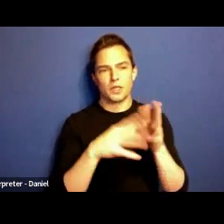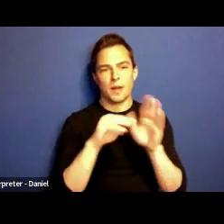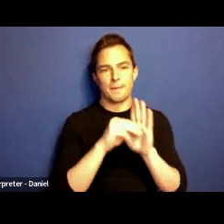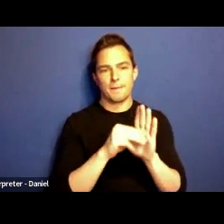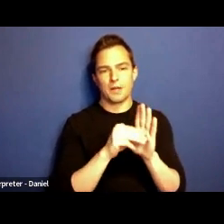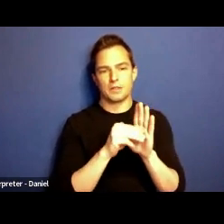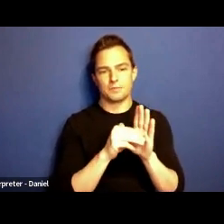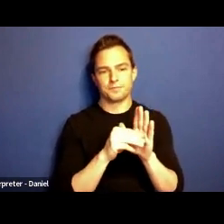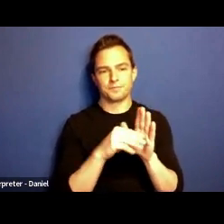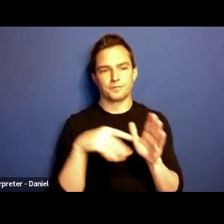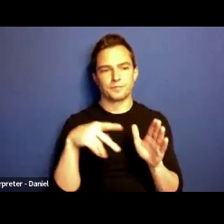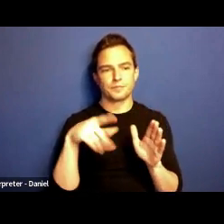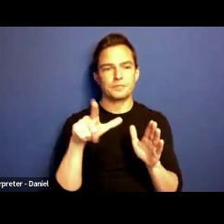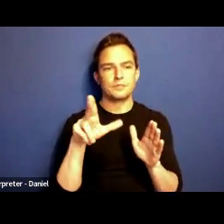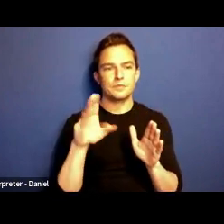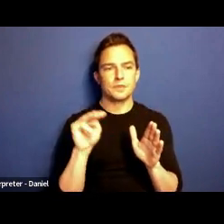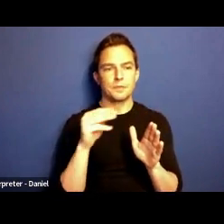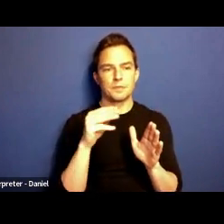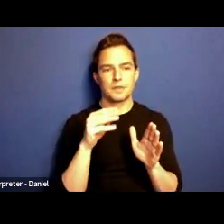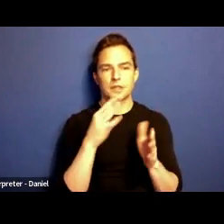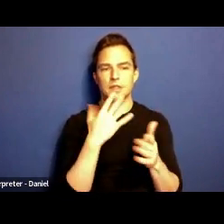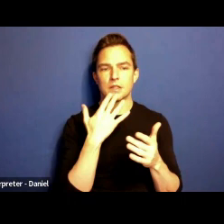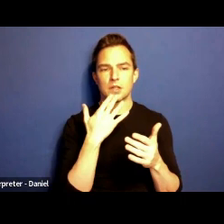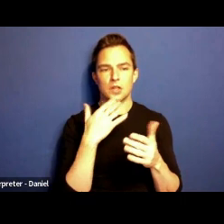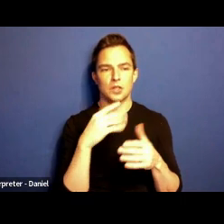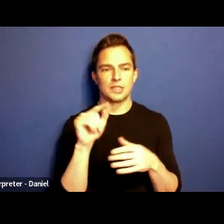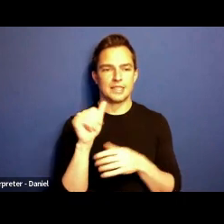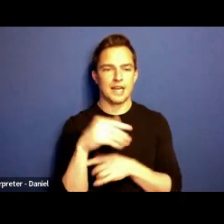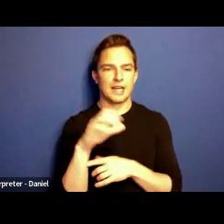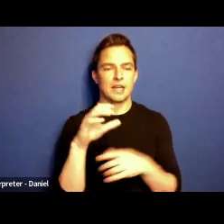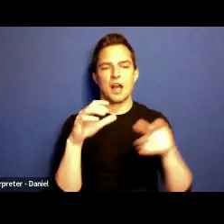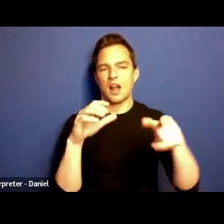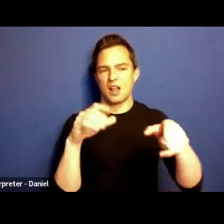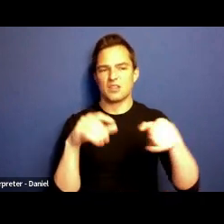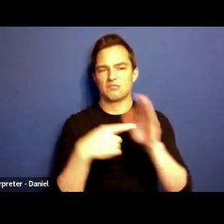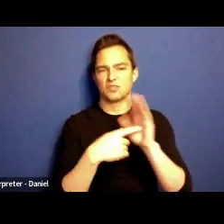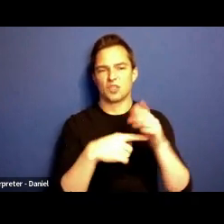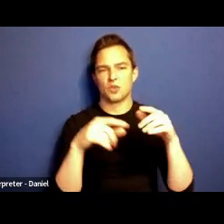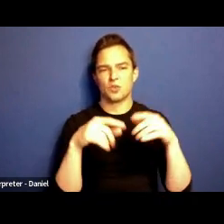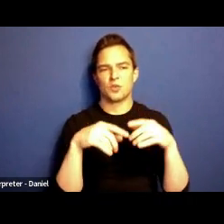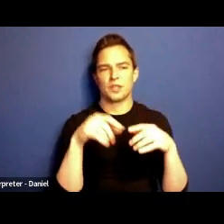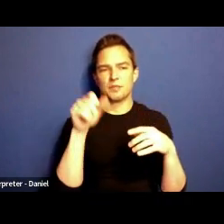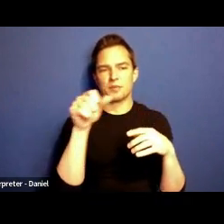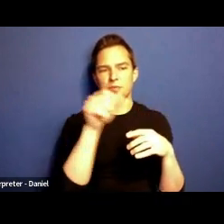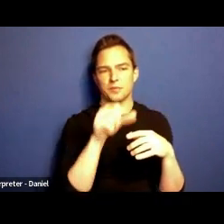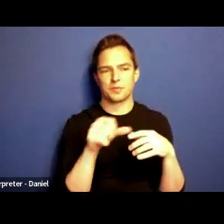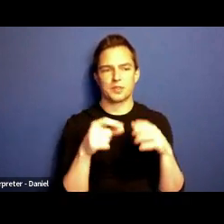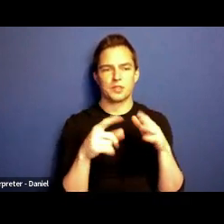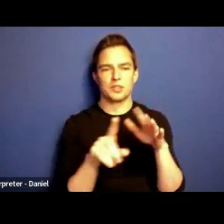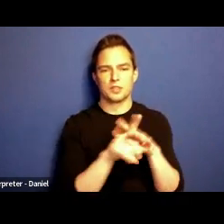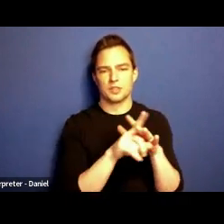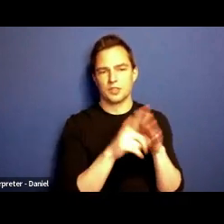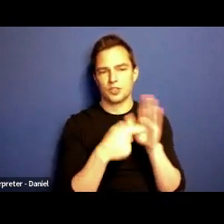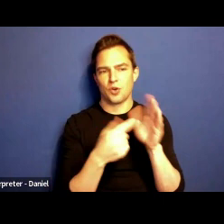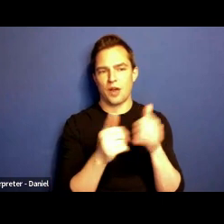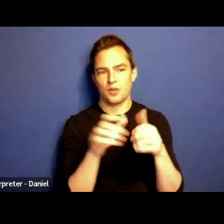indicated in plum text, and I'm going to show you a dashboard in just a second to try to give you a sense of how these simulation models help